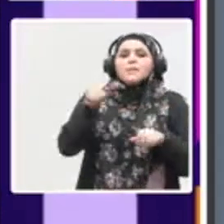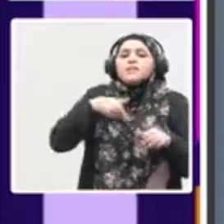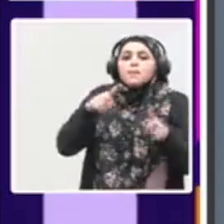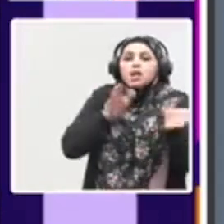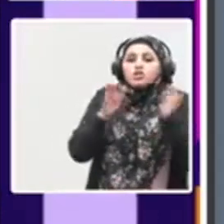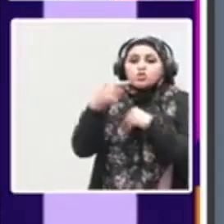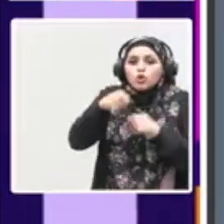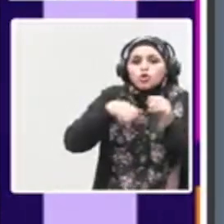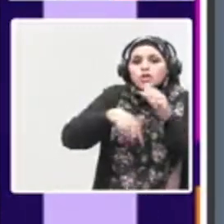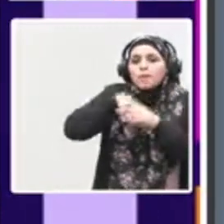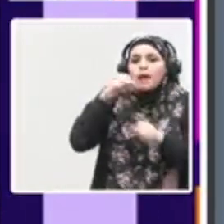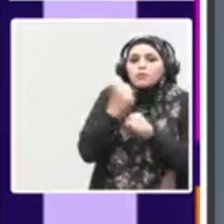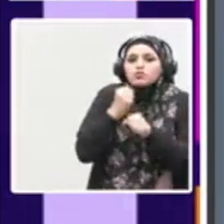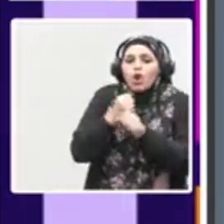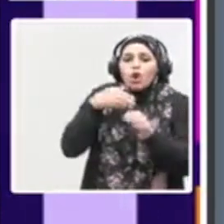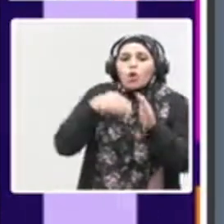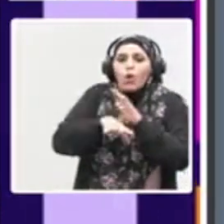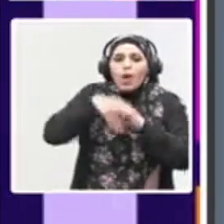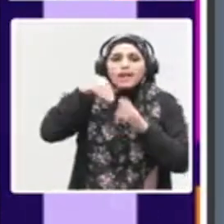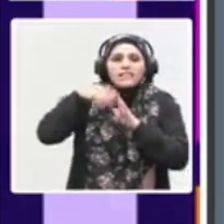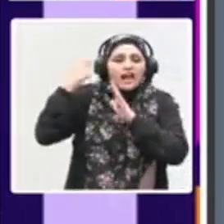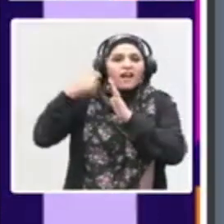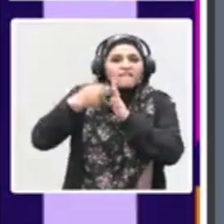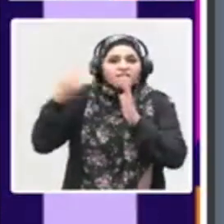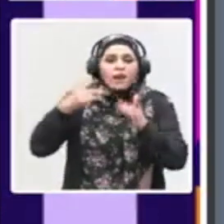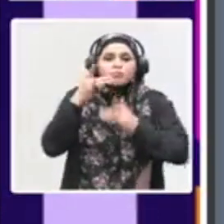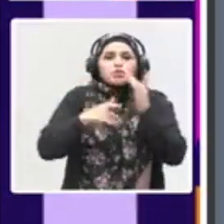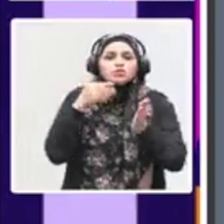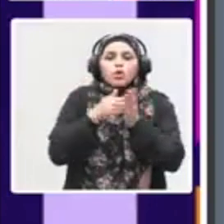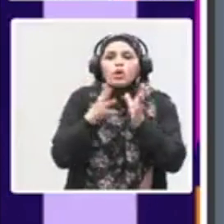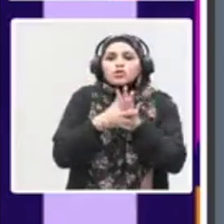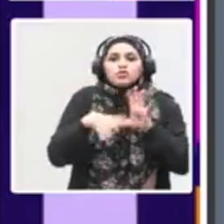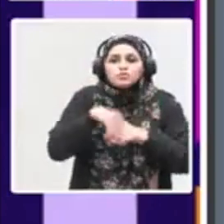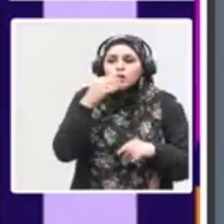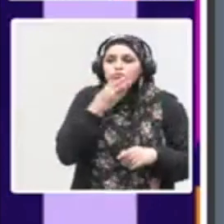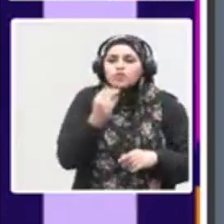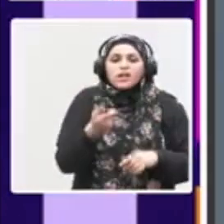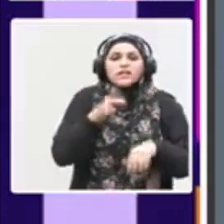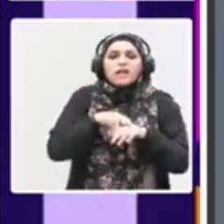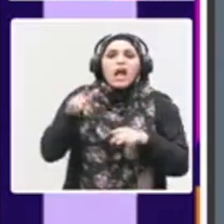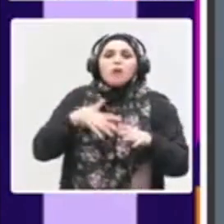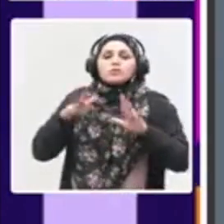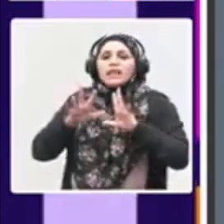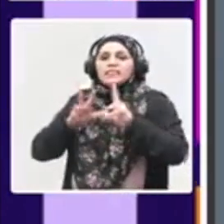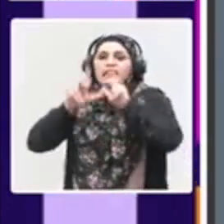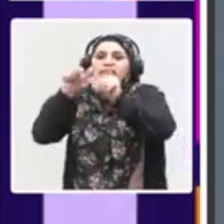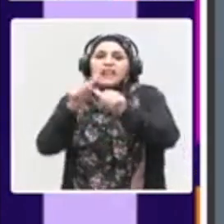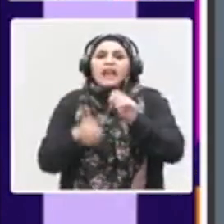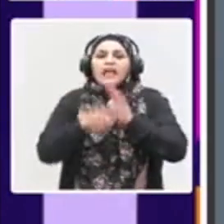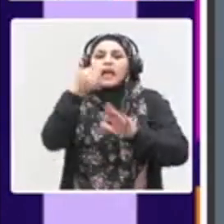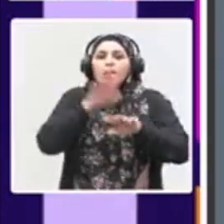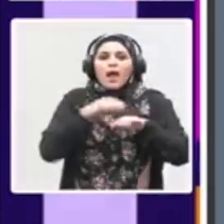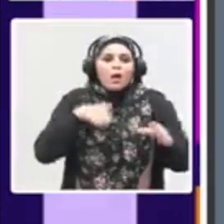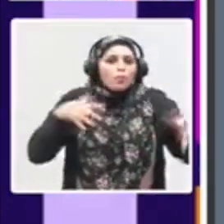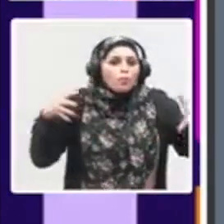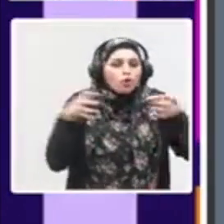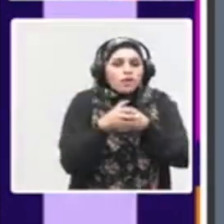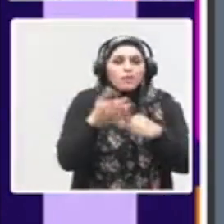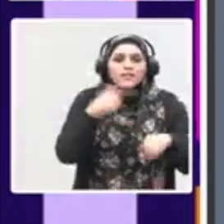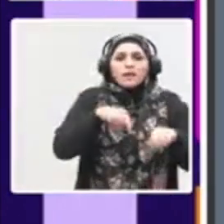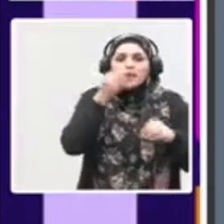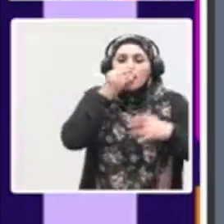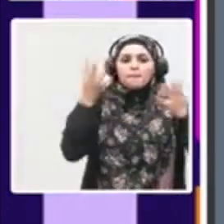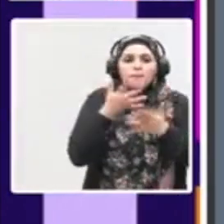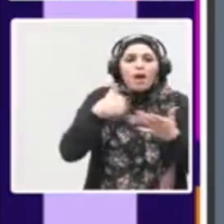the environment, you need investors who care about those priorities as well. And so they have been able to tap 4 impact investors to date